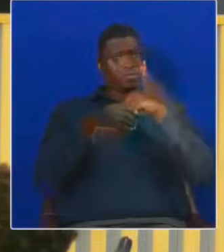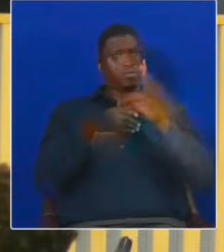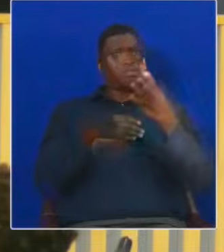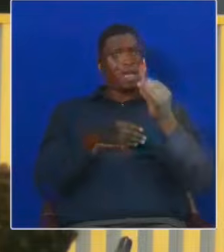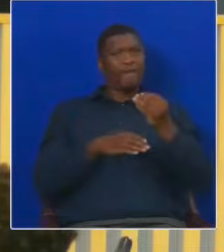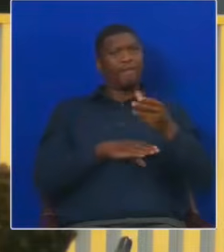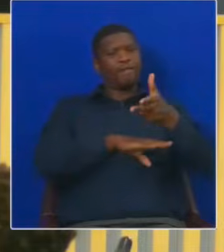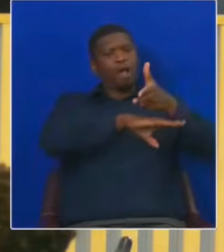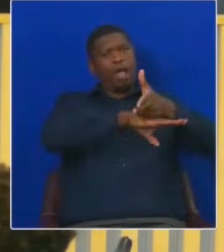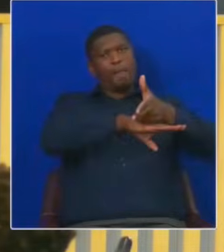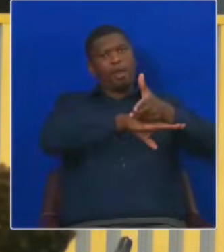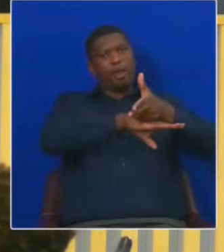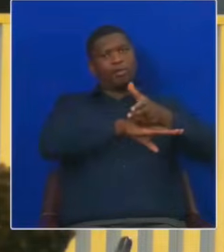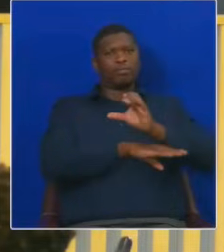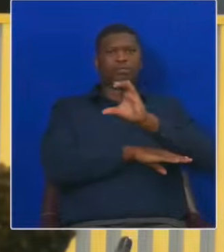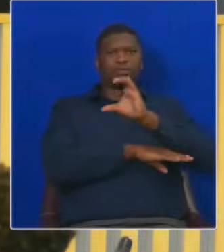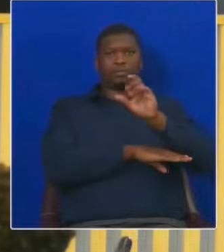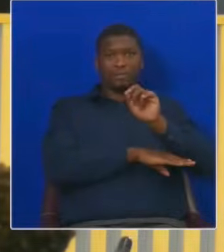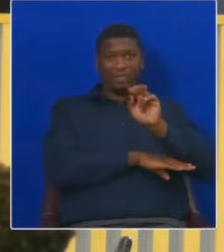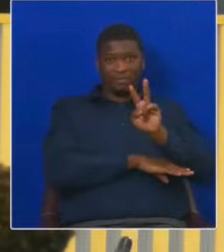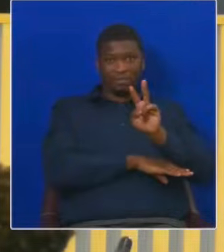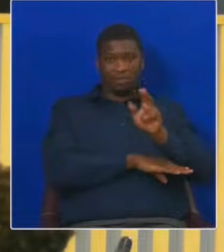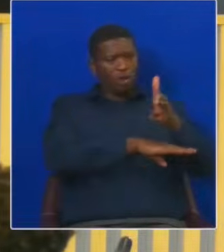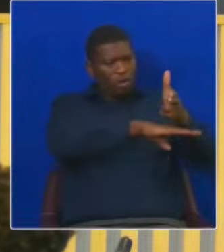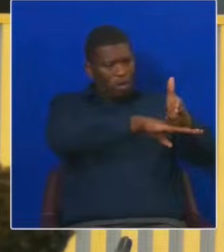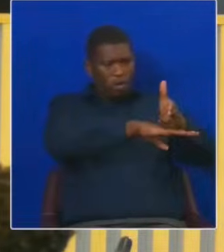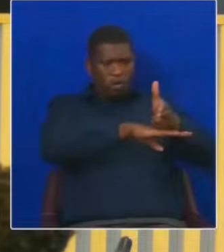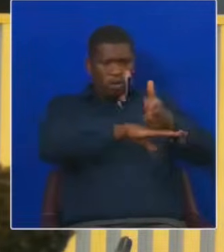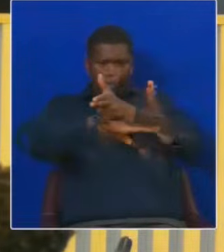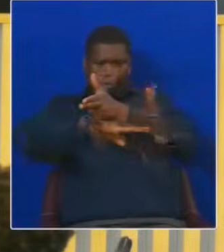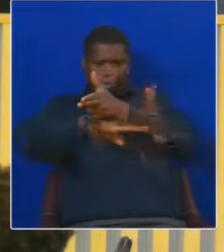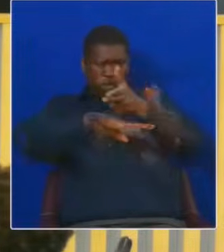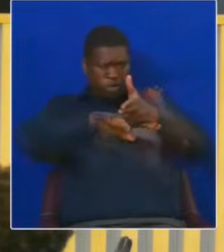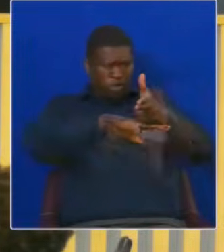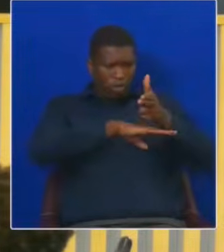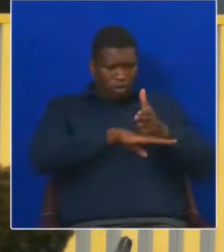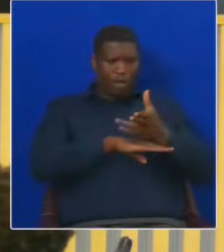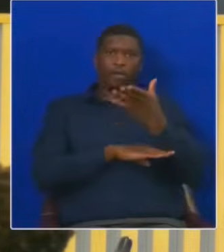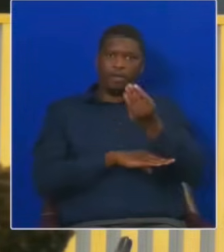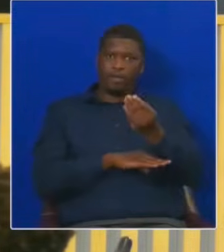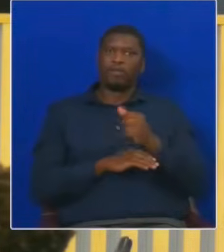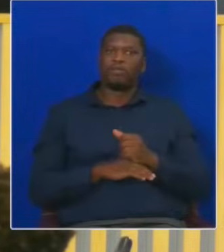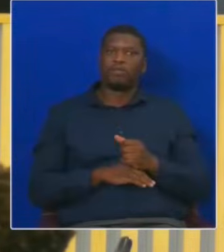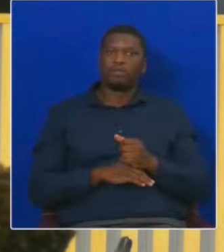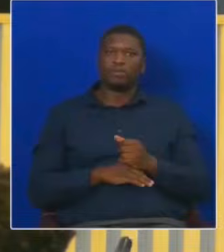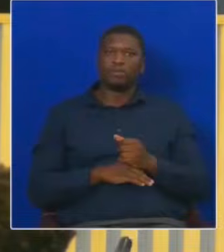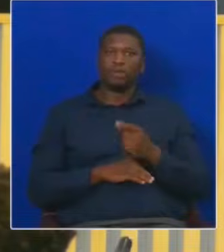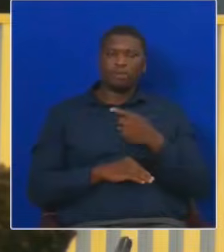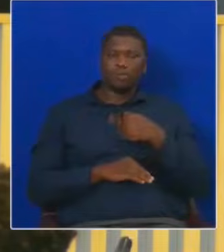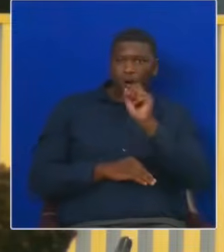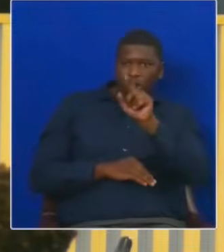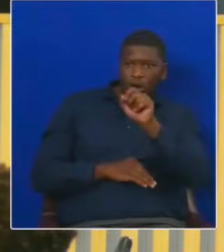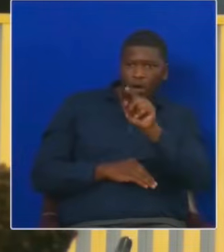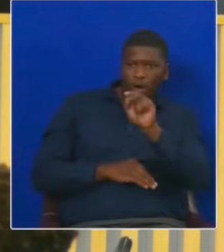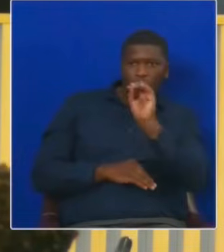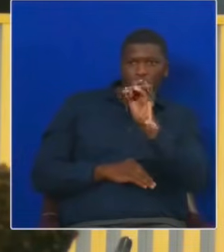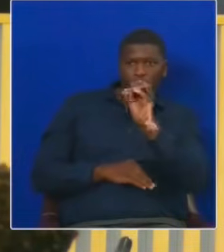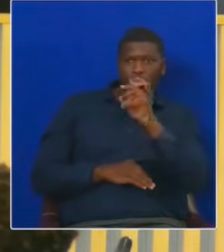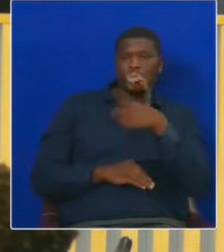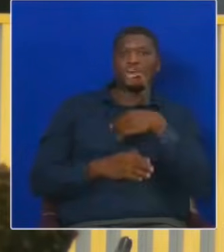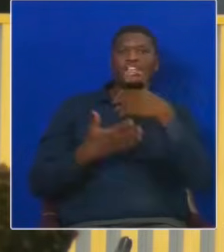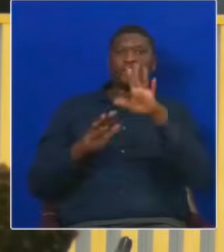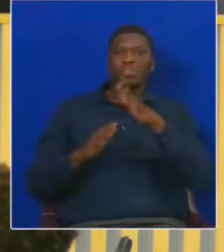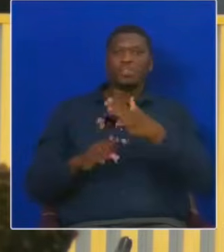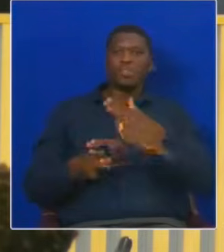Therefore, we located the DVR and we seized